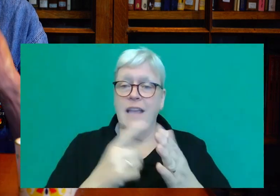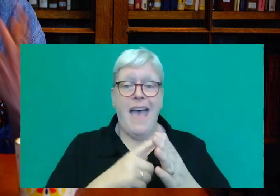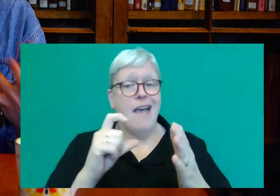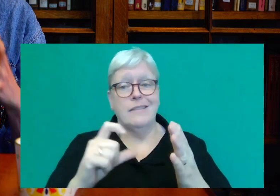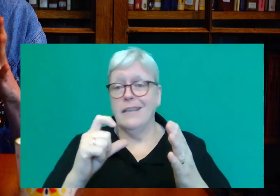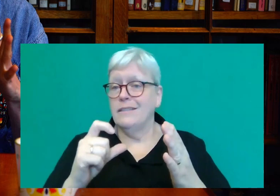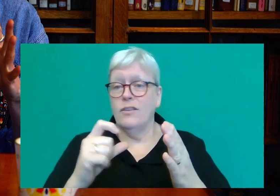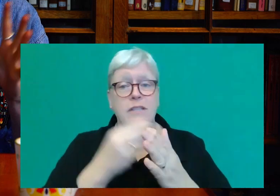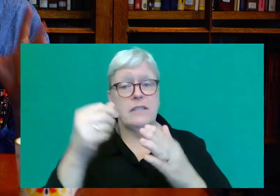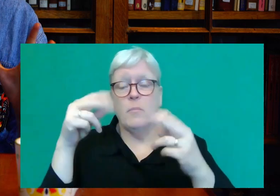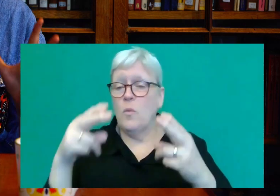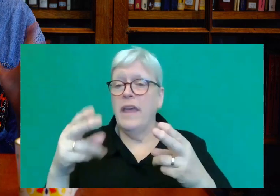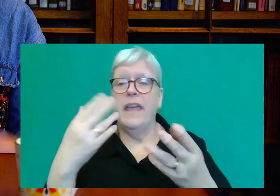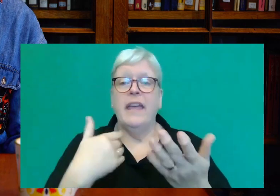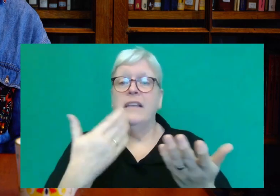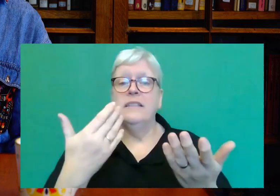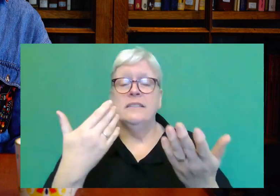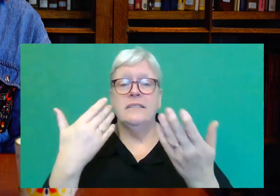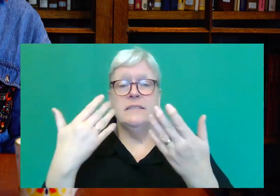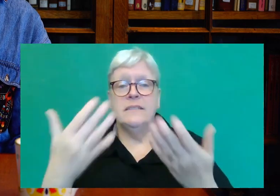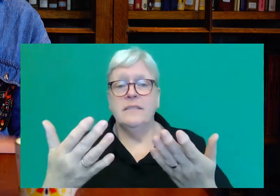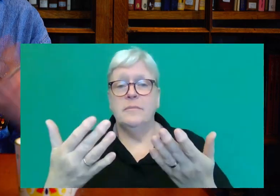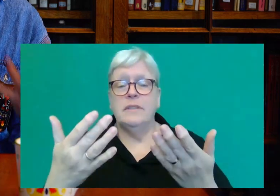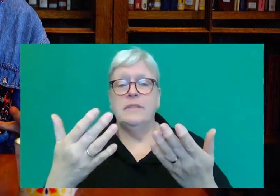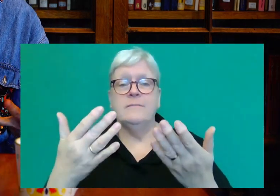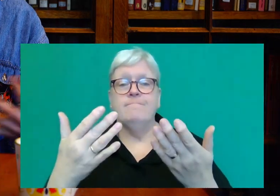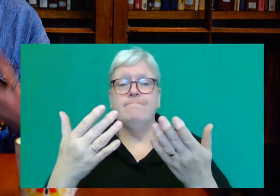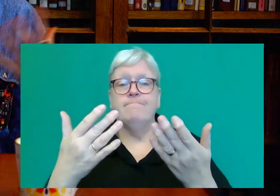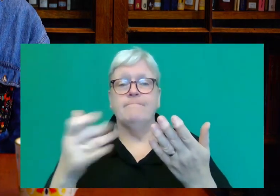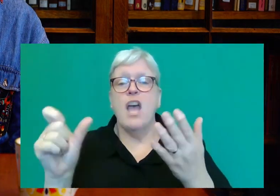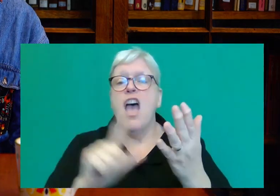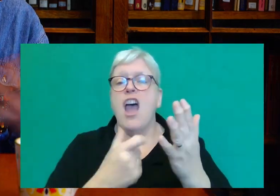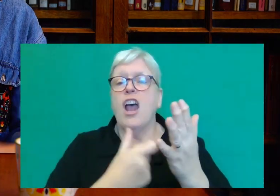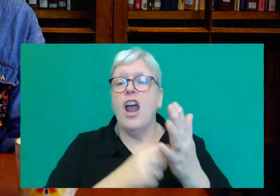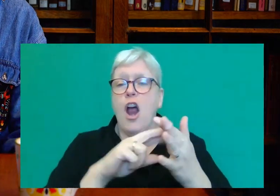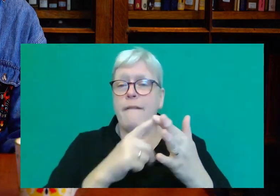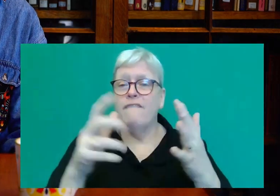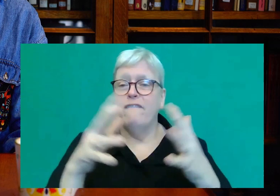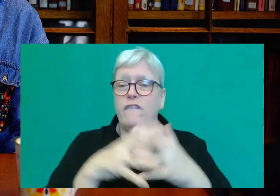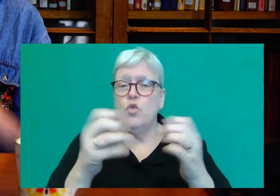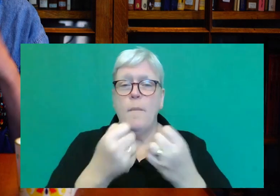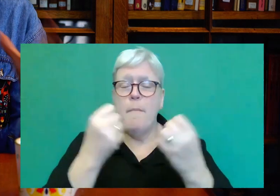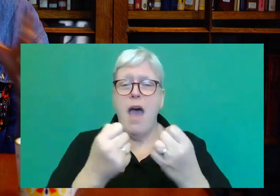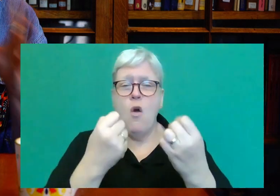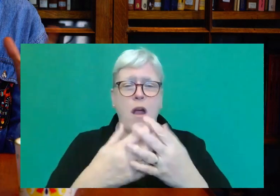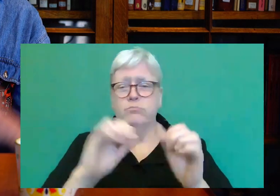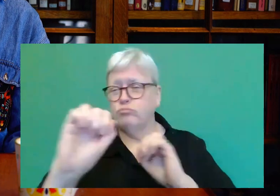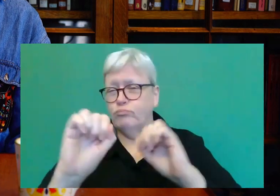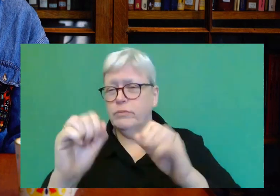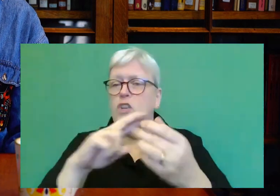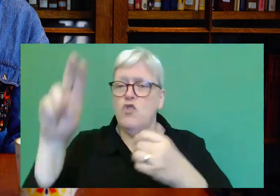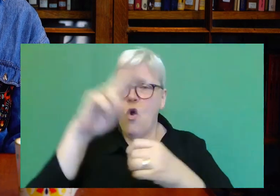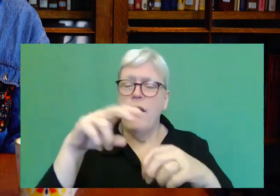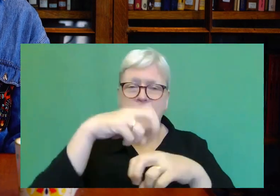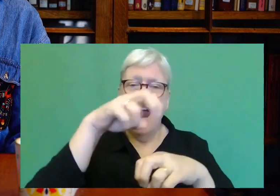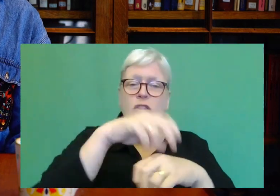were curating that, it's called the Curfew Tower in Northern Ireland. Yeah. It's owned by artist and provocateur Bill Drummond, and he gives it to different